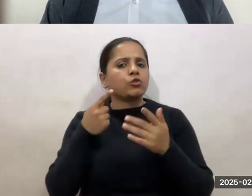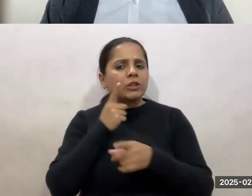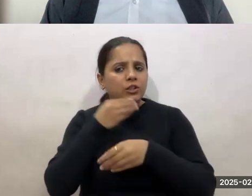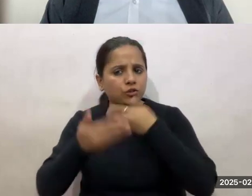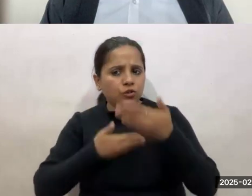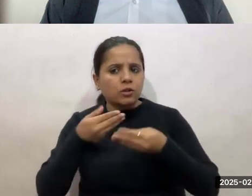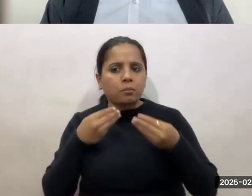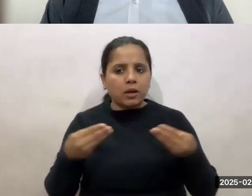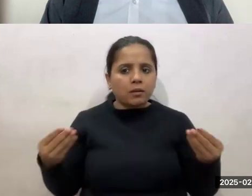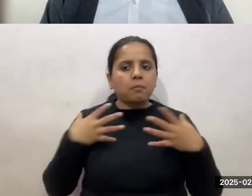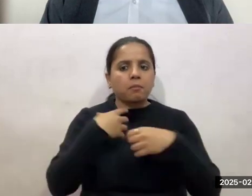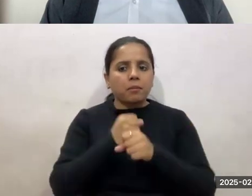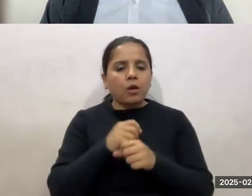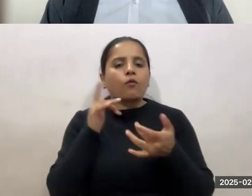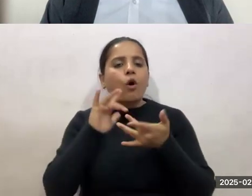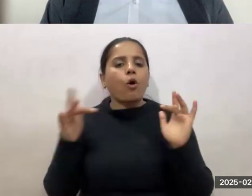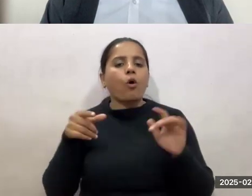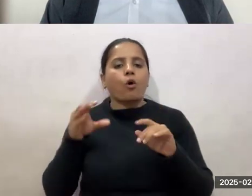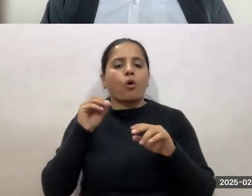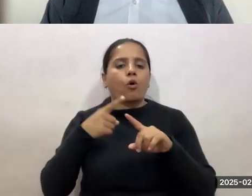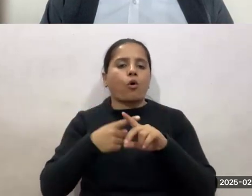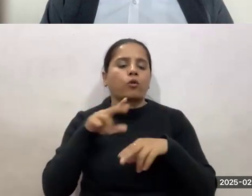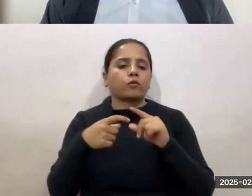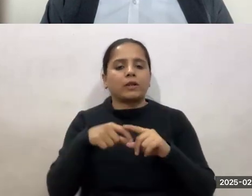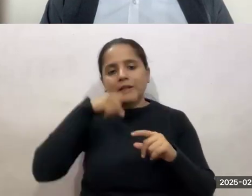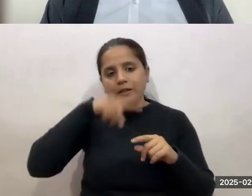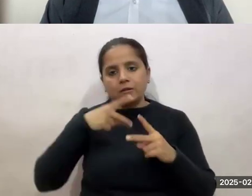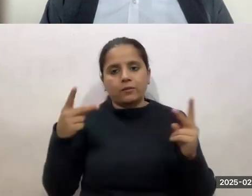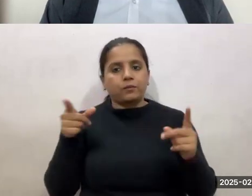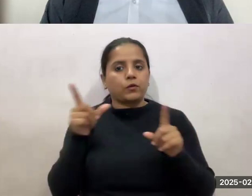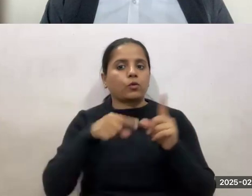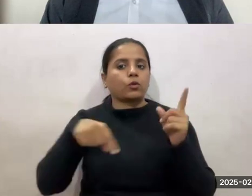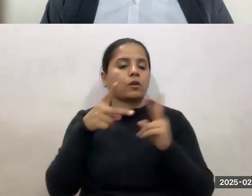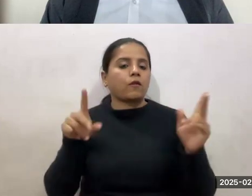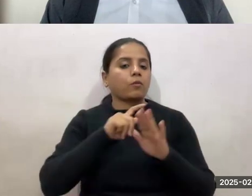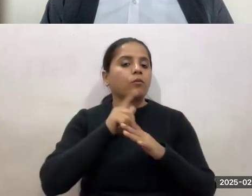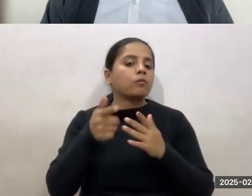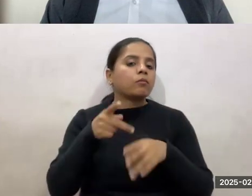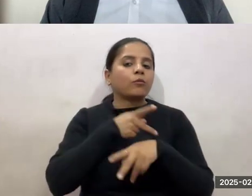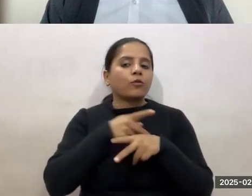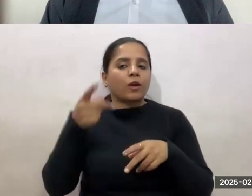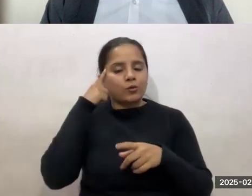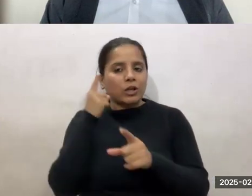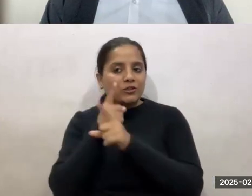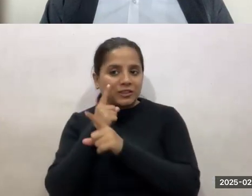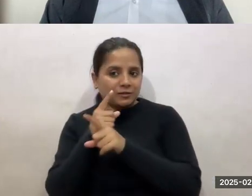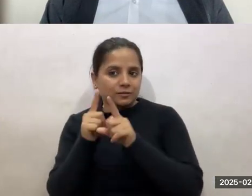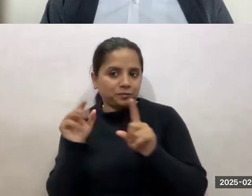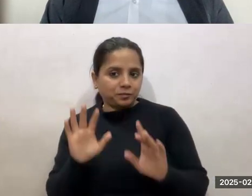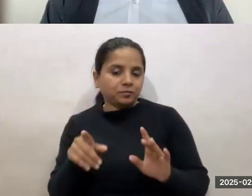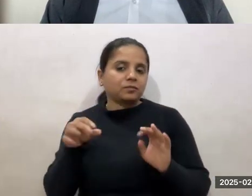online courses for Oxford University Press, India, and conducted several professional programs for teachers